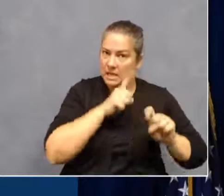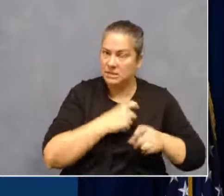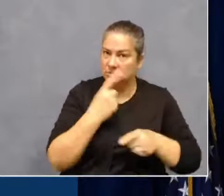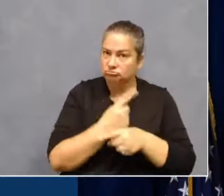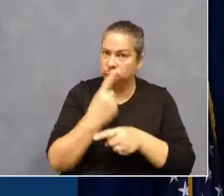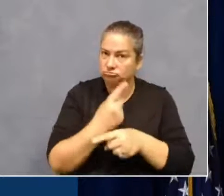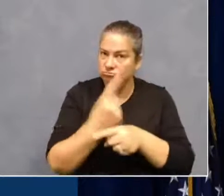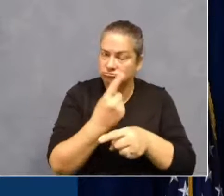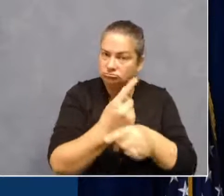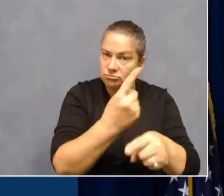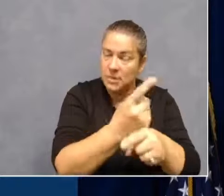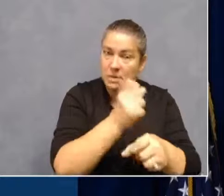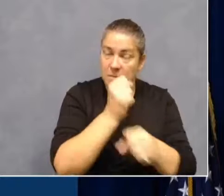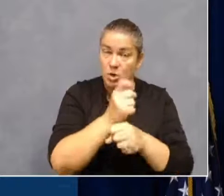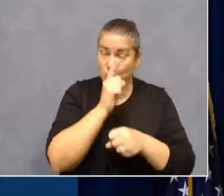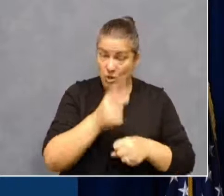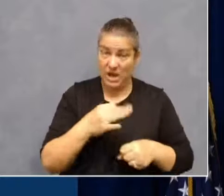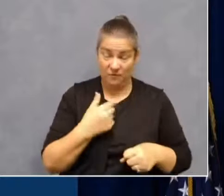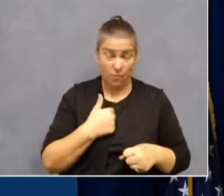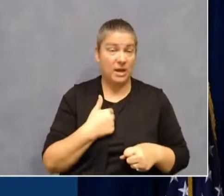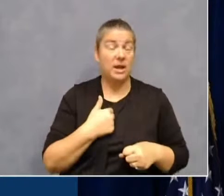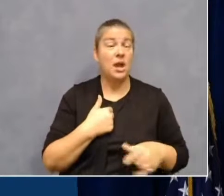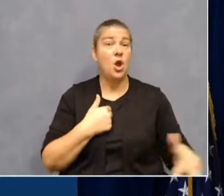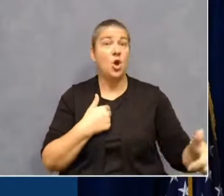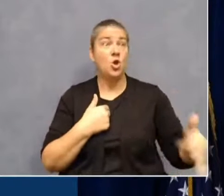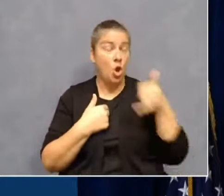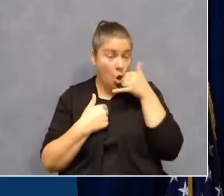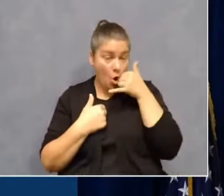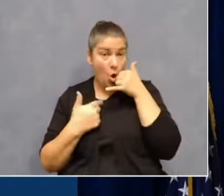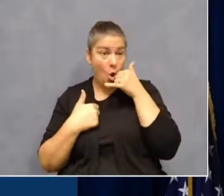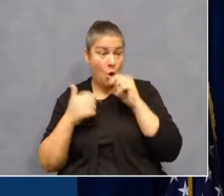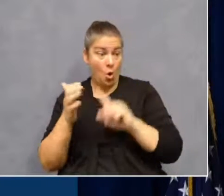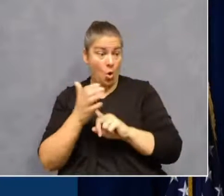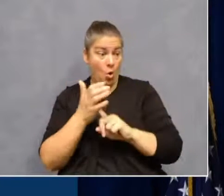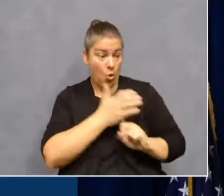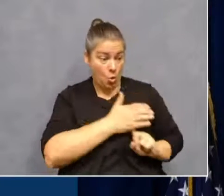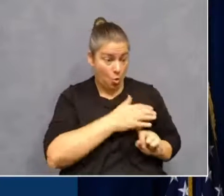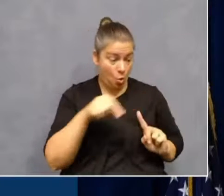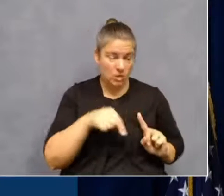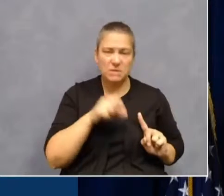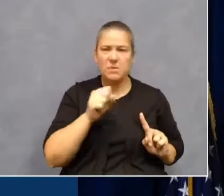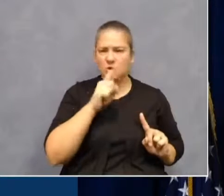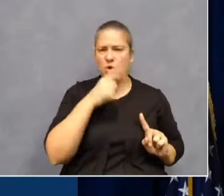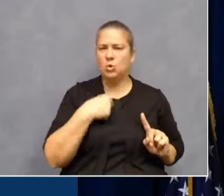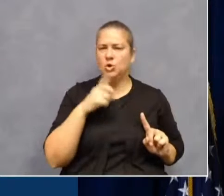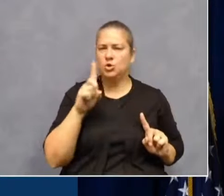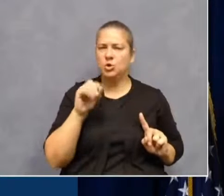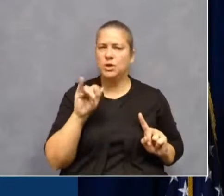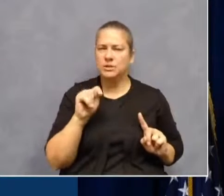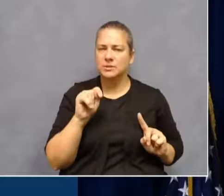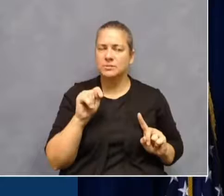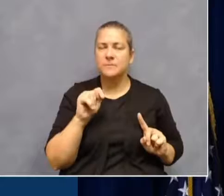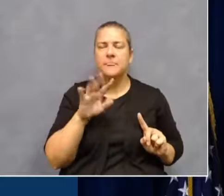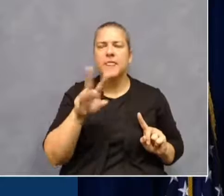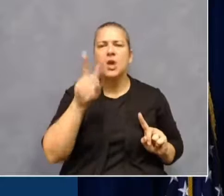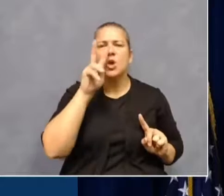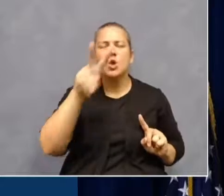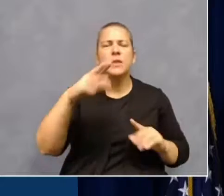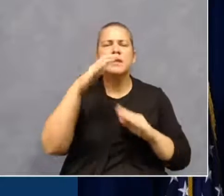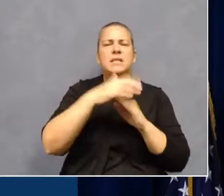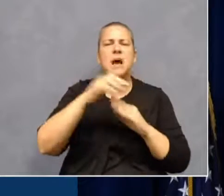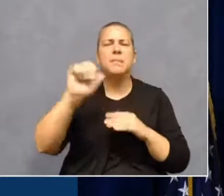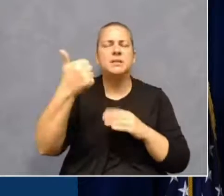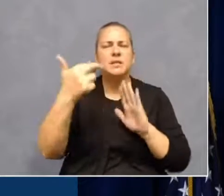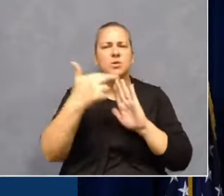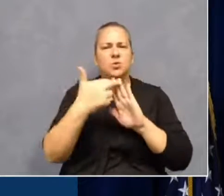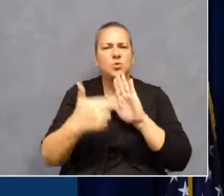get the call and we're asked to quarantine that we do so. See, this is the thing. If you put up the top 10 rules, we